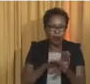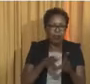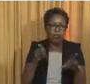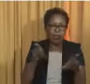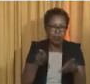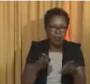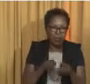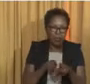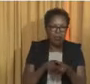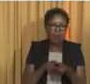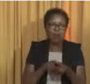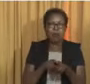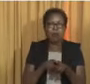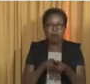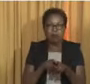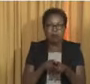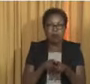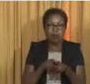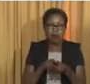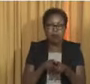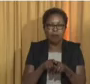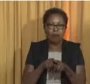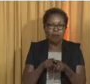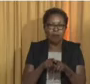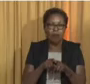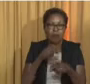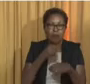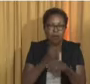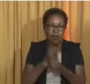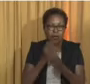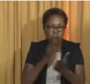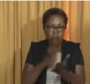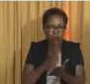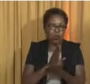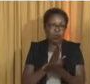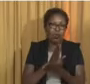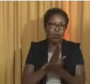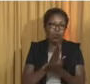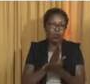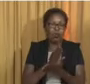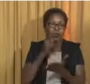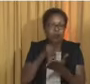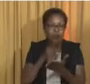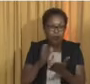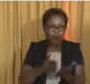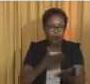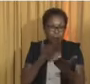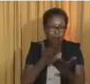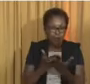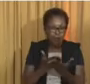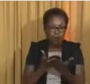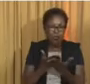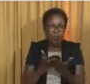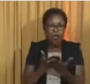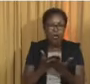a downstream constrained veto by stipulating that the entrenched provisions enumerated in